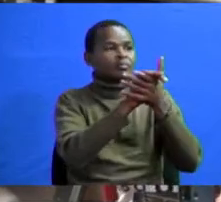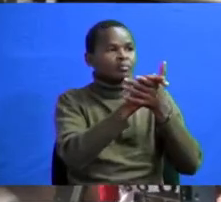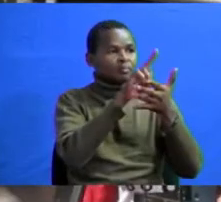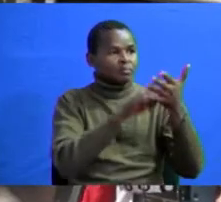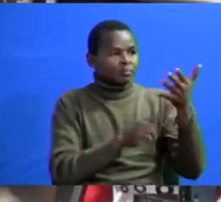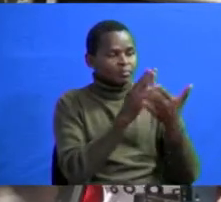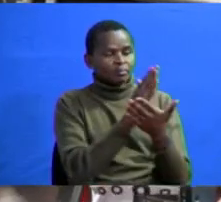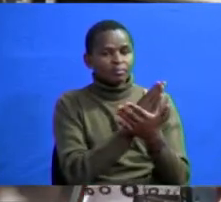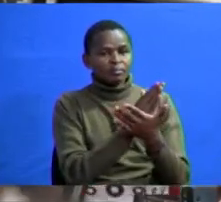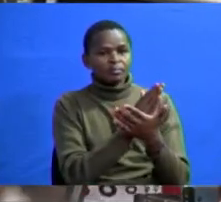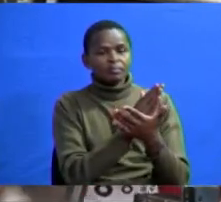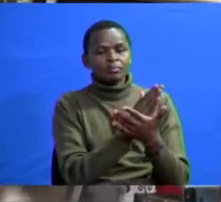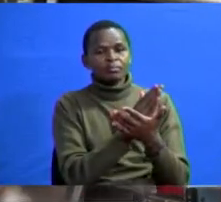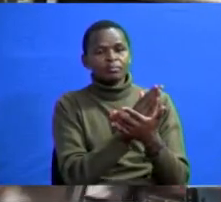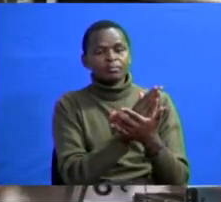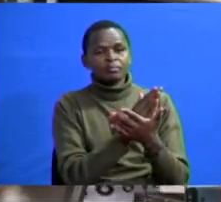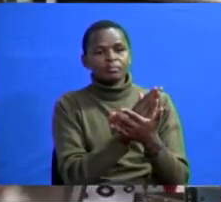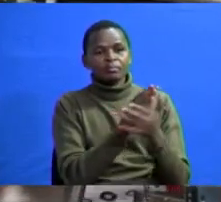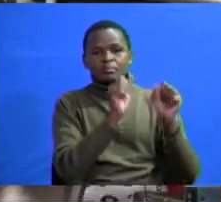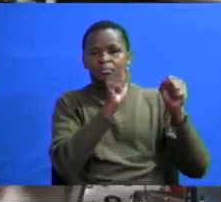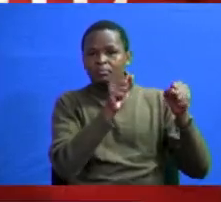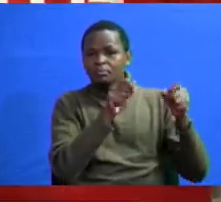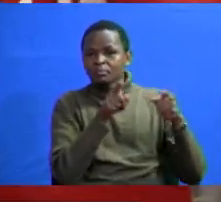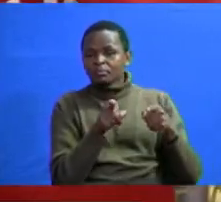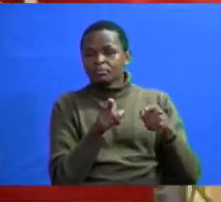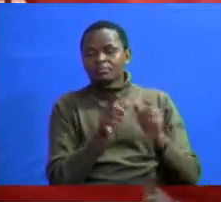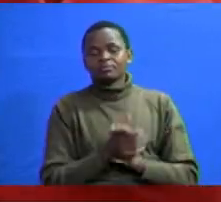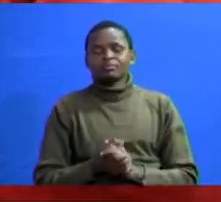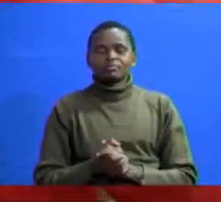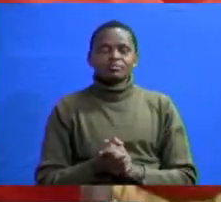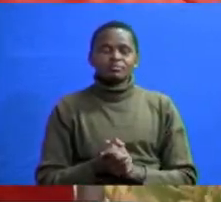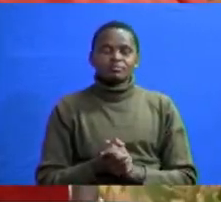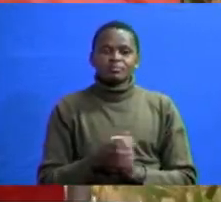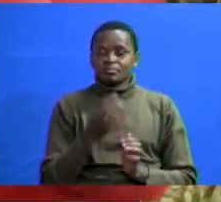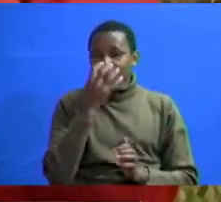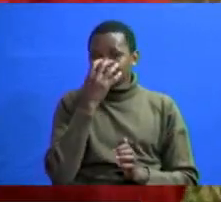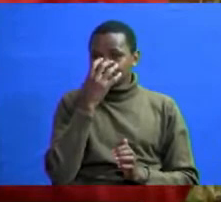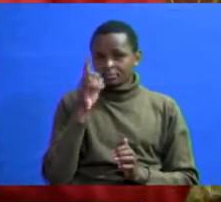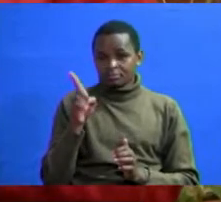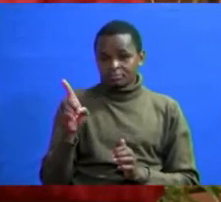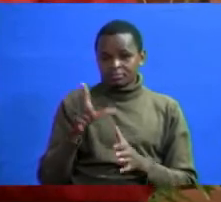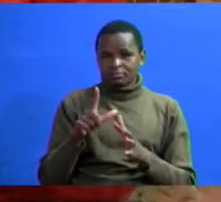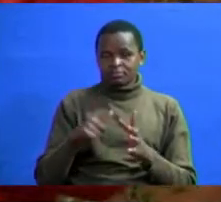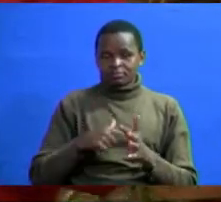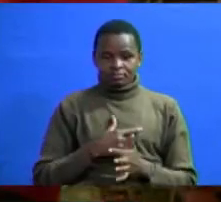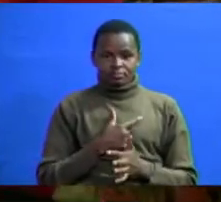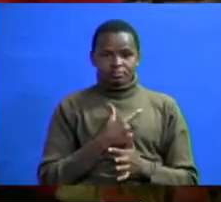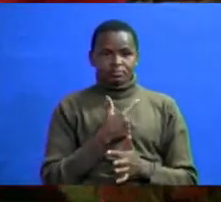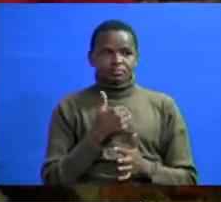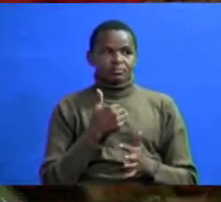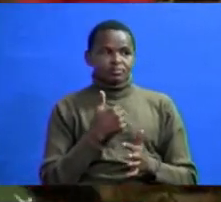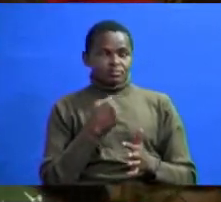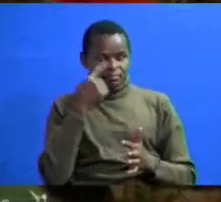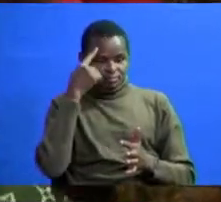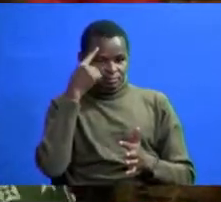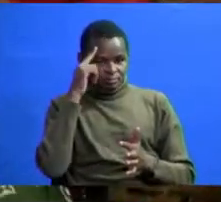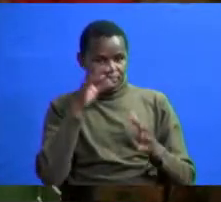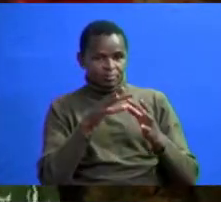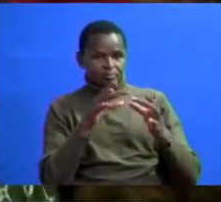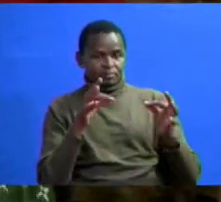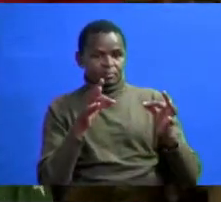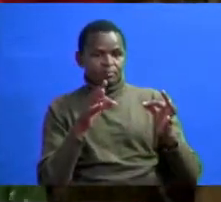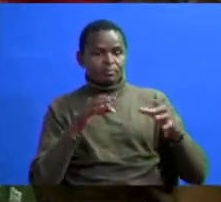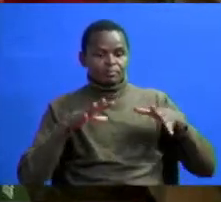kubali? Mnaweza kubali? Ruto's visit to Embu today heralds a week-long business